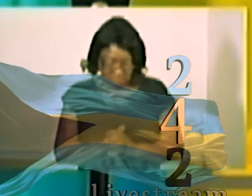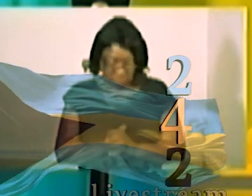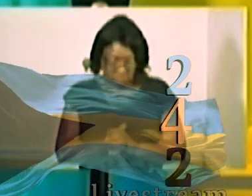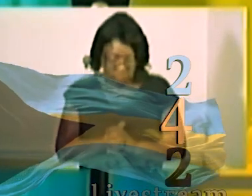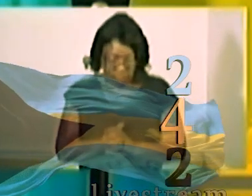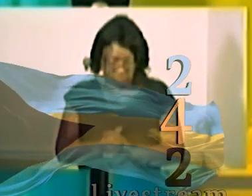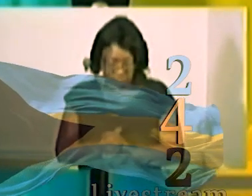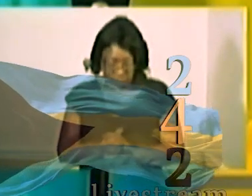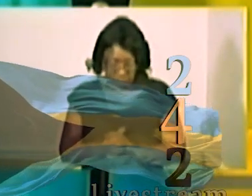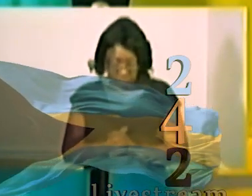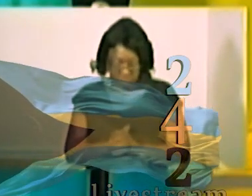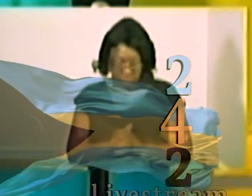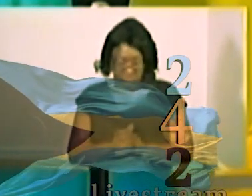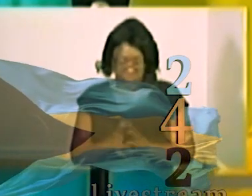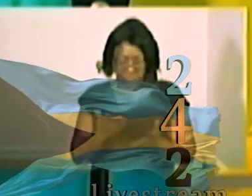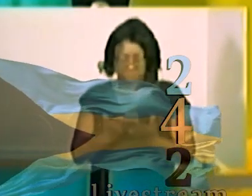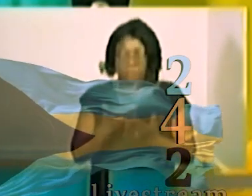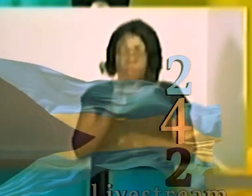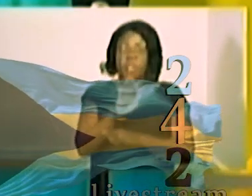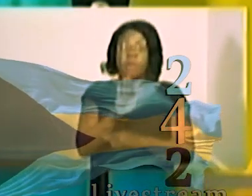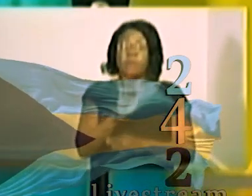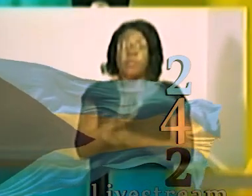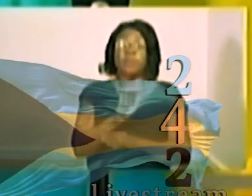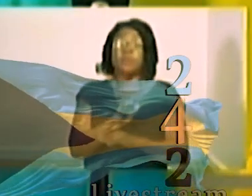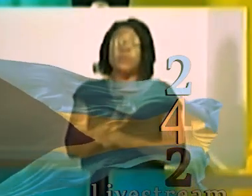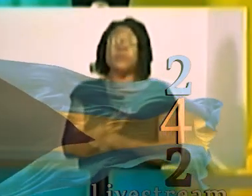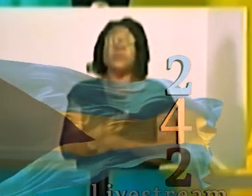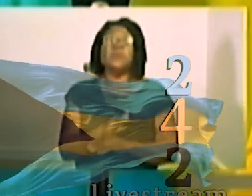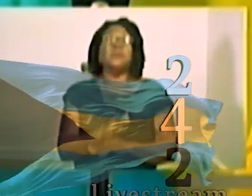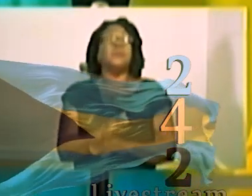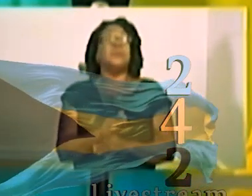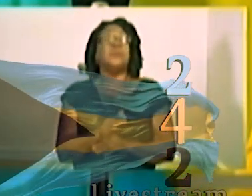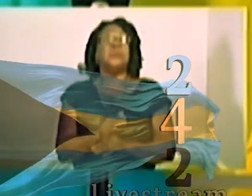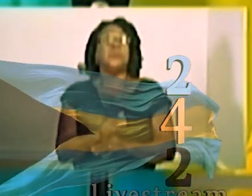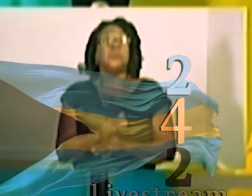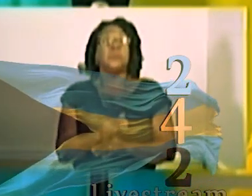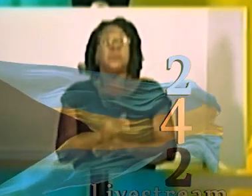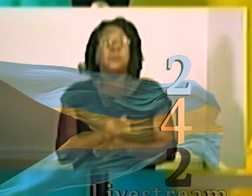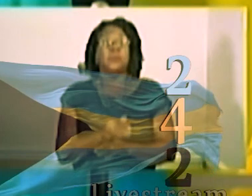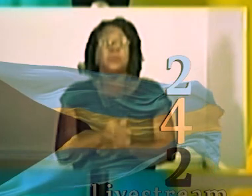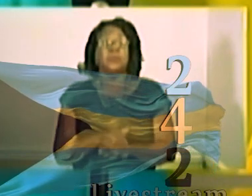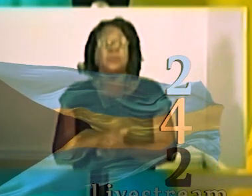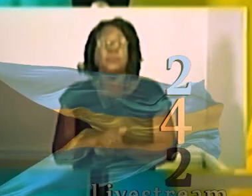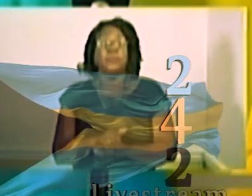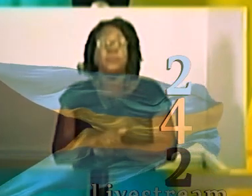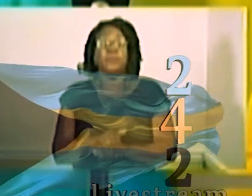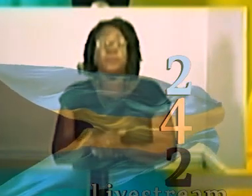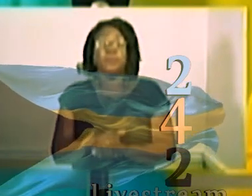Good afternoon, Dr. Dal Regis, and to our panel of health officials here today.